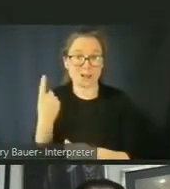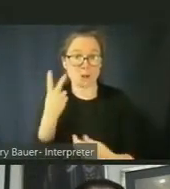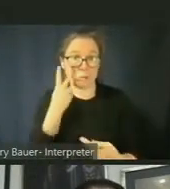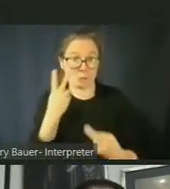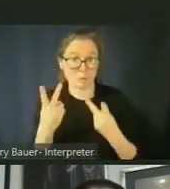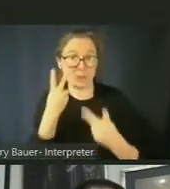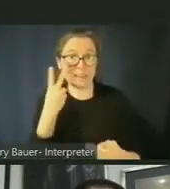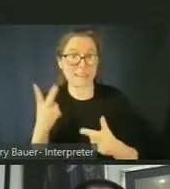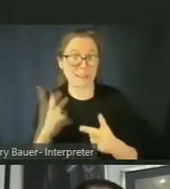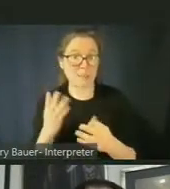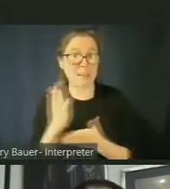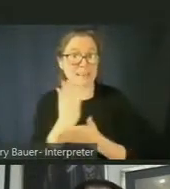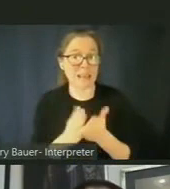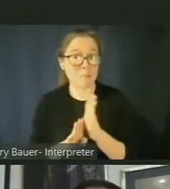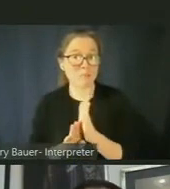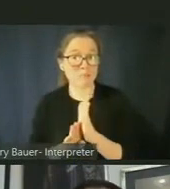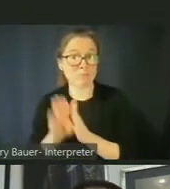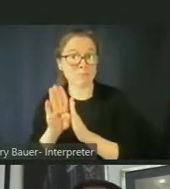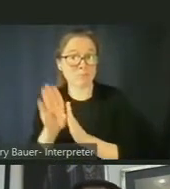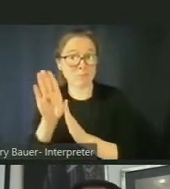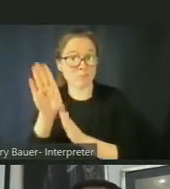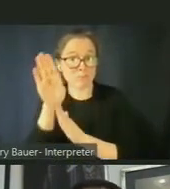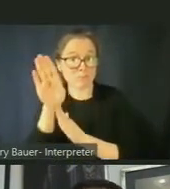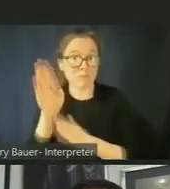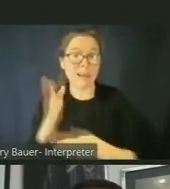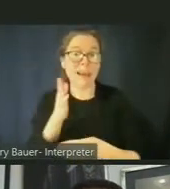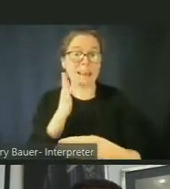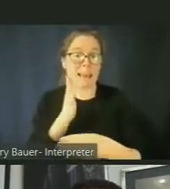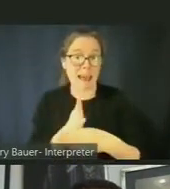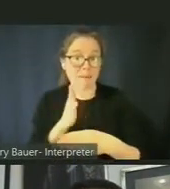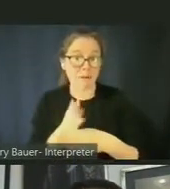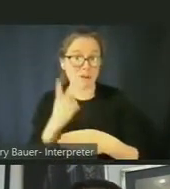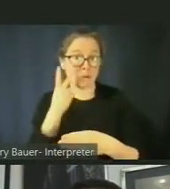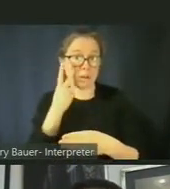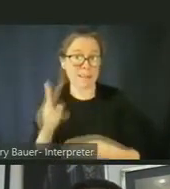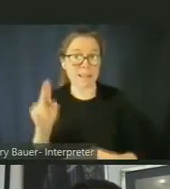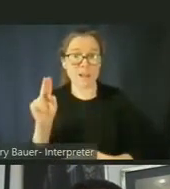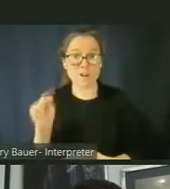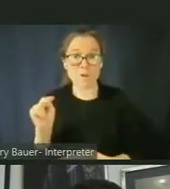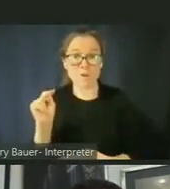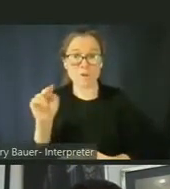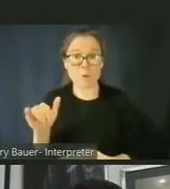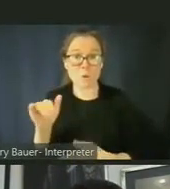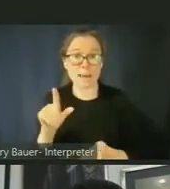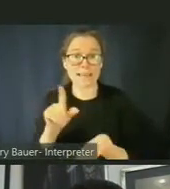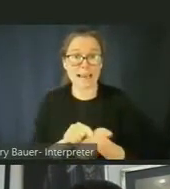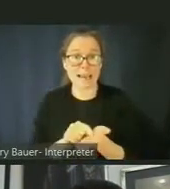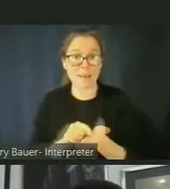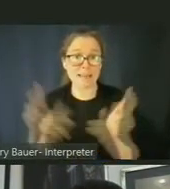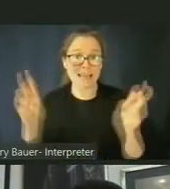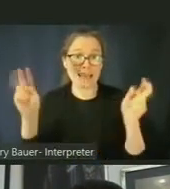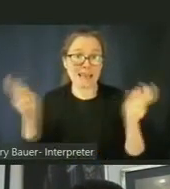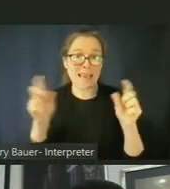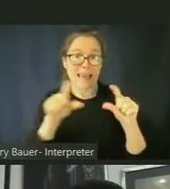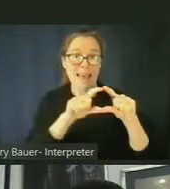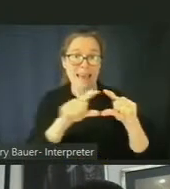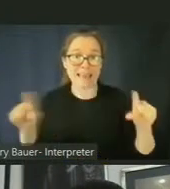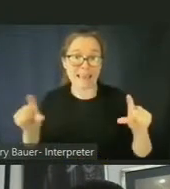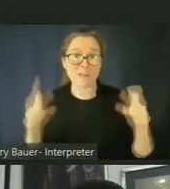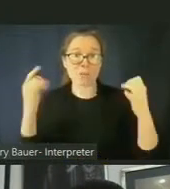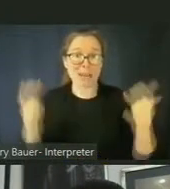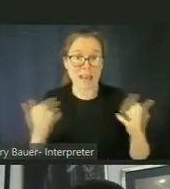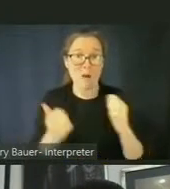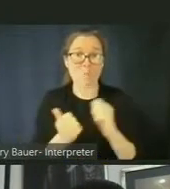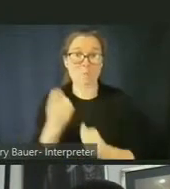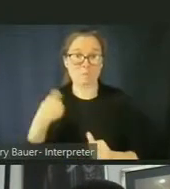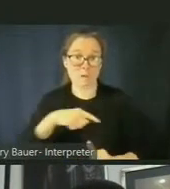of spikes and a rolling average, as noted on the New York Times headlines. Currently, where most of us across the country